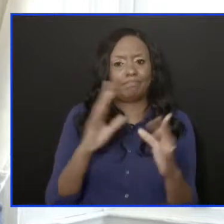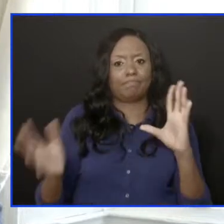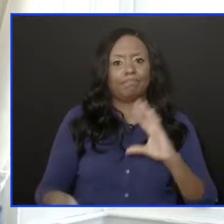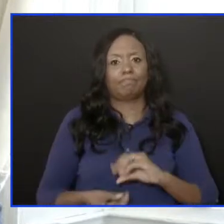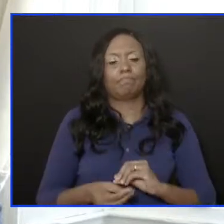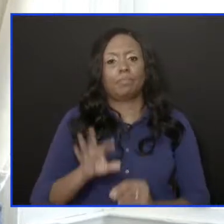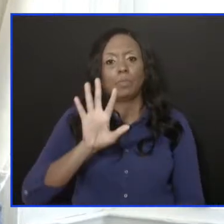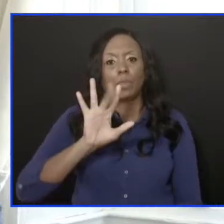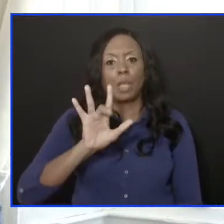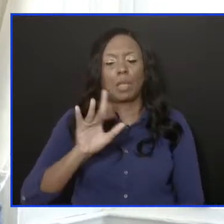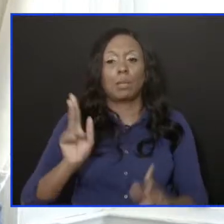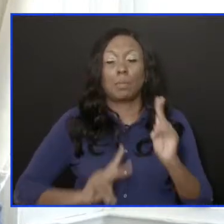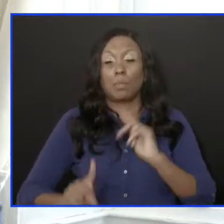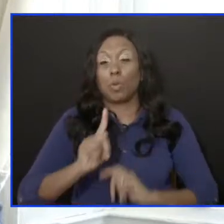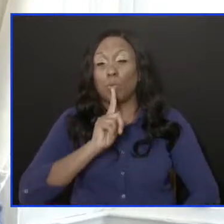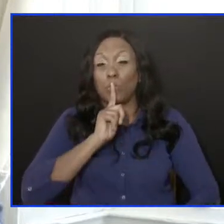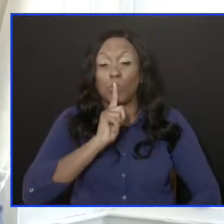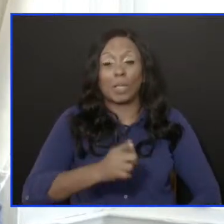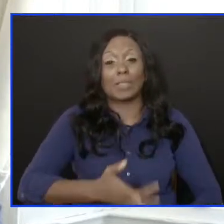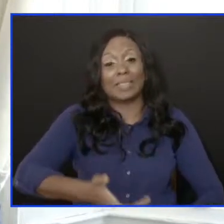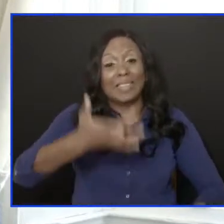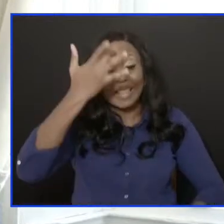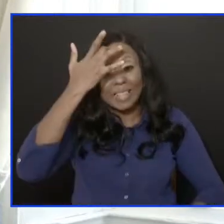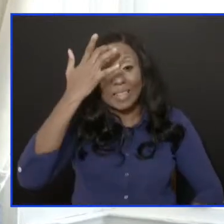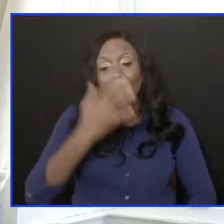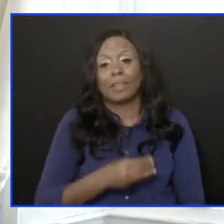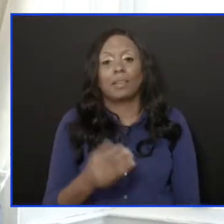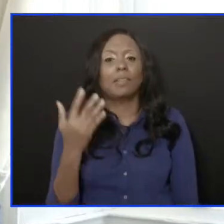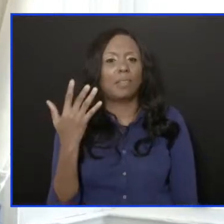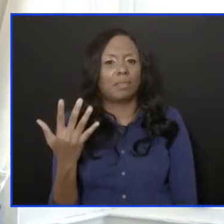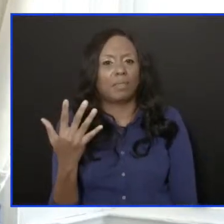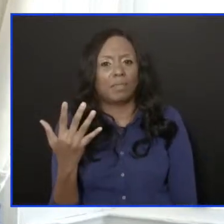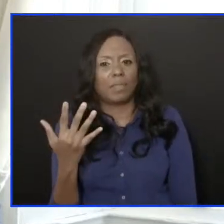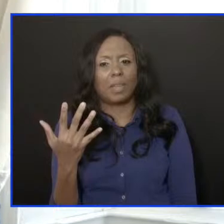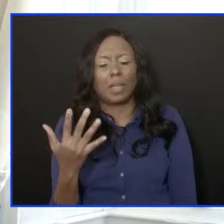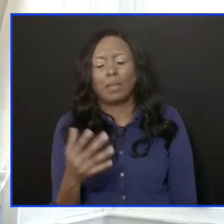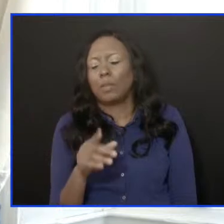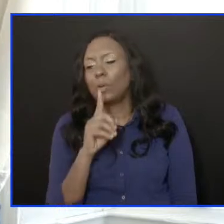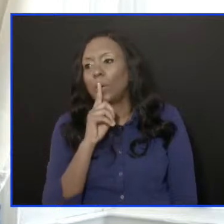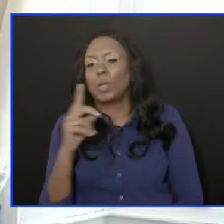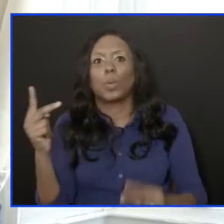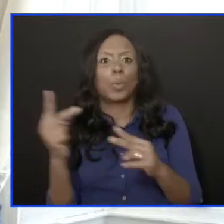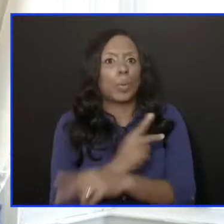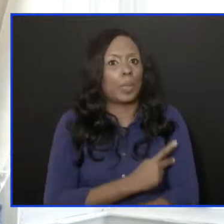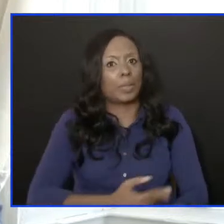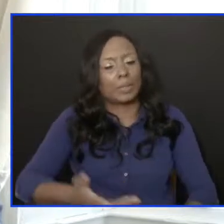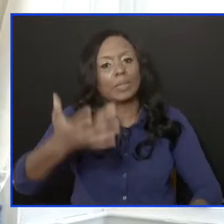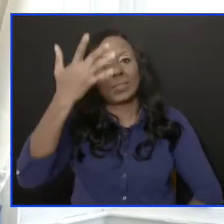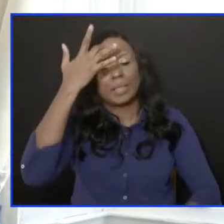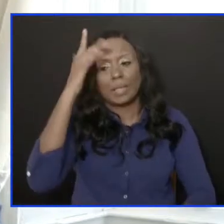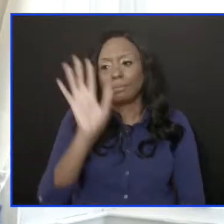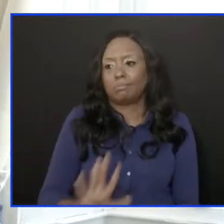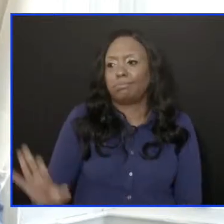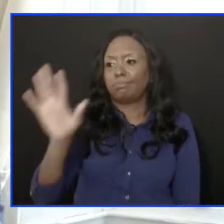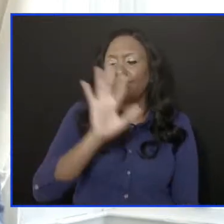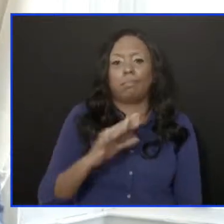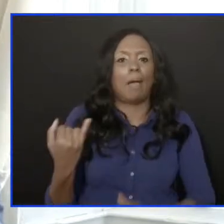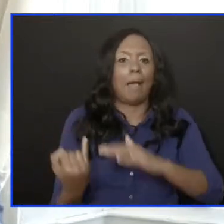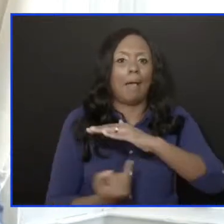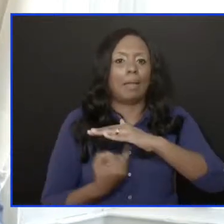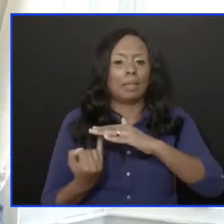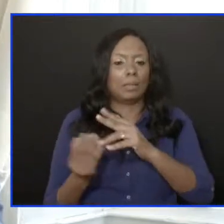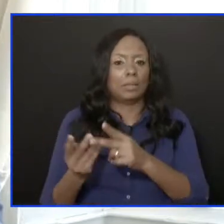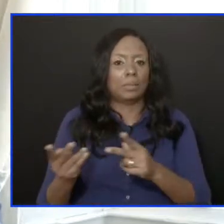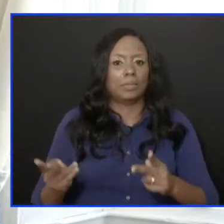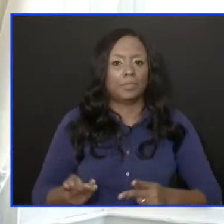of 25 persons who are severely ill and 5 persons who are critically ill across the facility, across the facilities across the